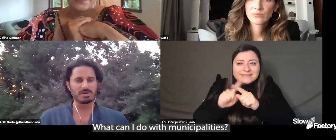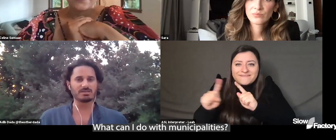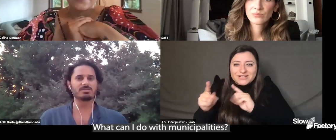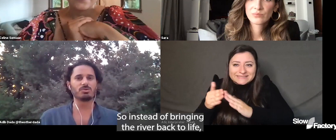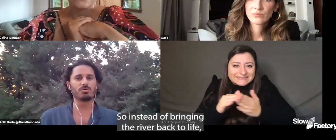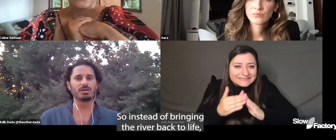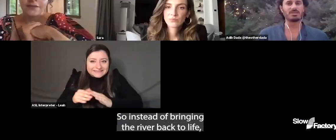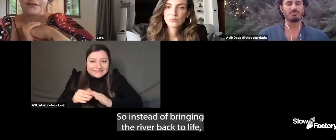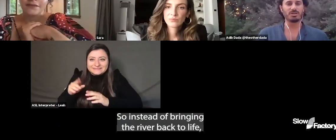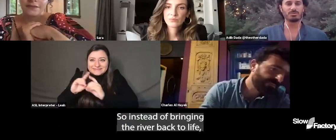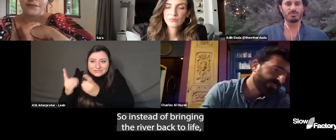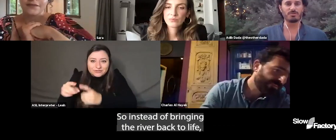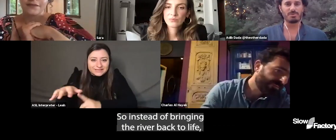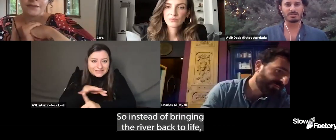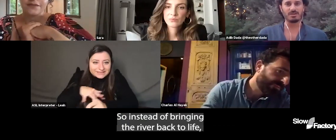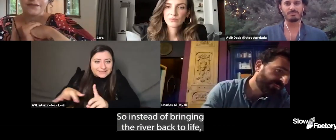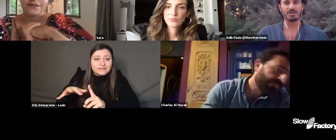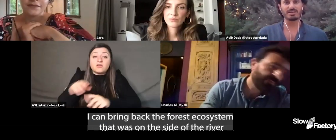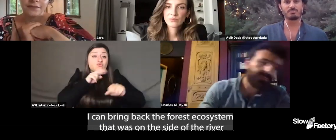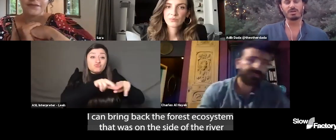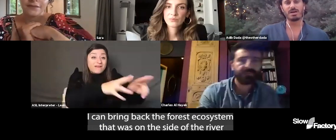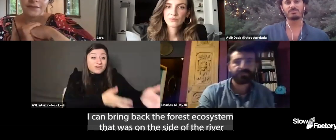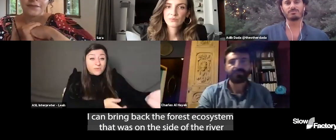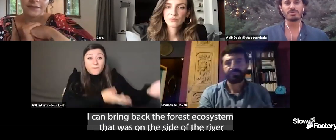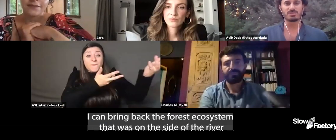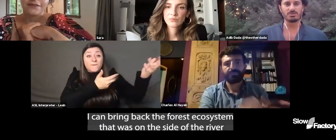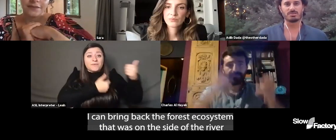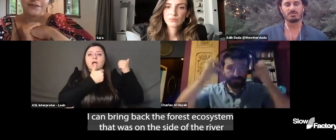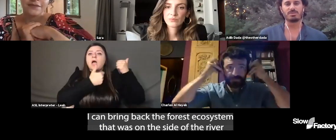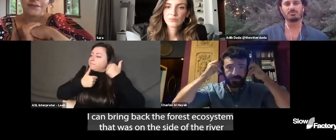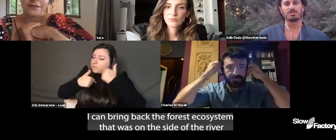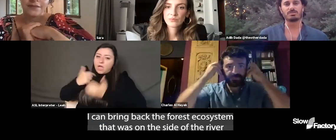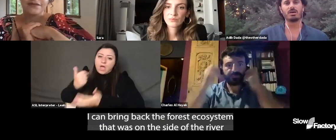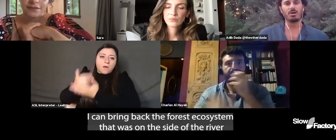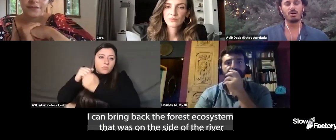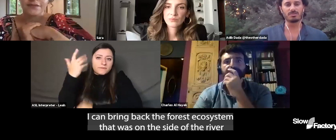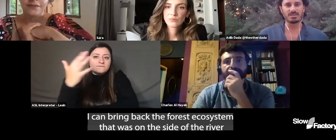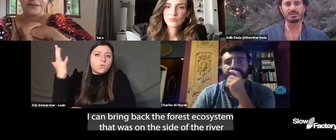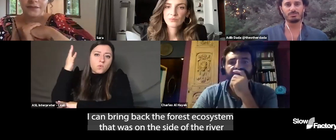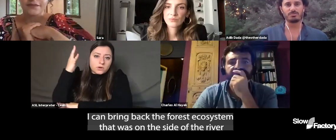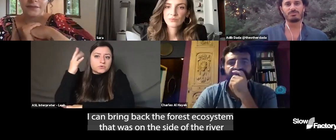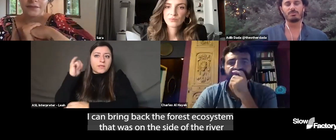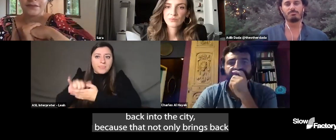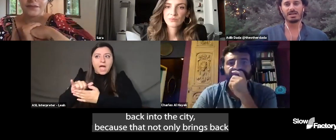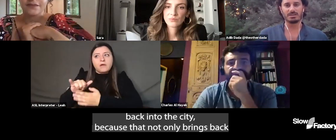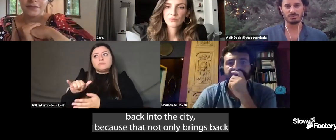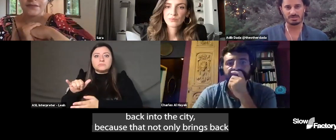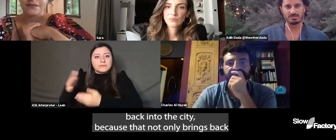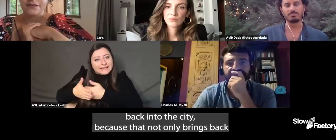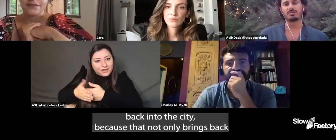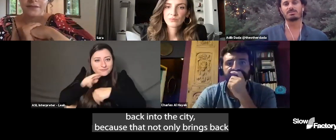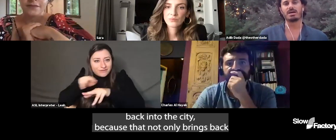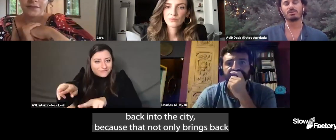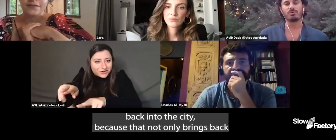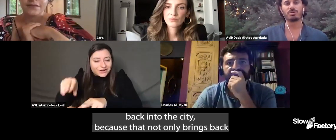do with municipalities? So instead of bringing the river back to life, I can bring back the forest ecosystem that was on the side of the river back into the